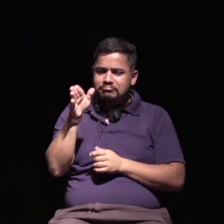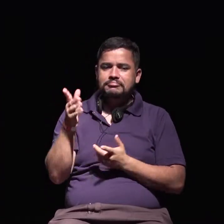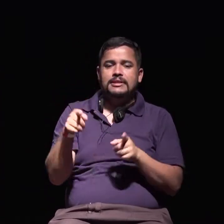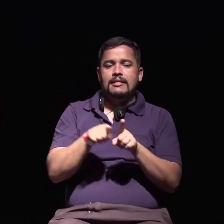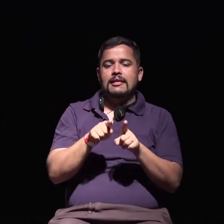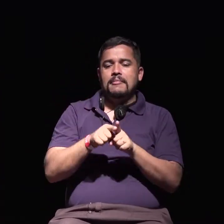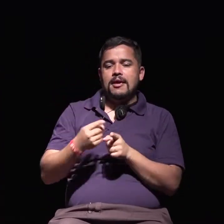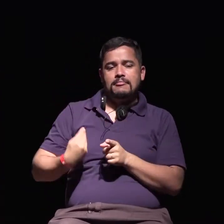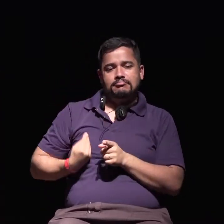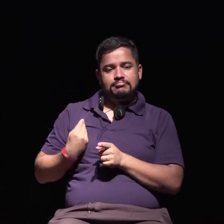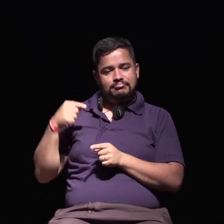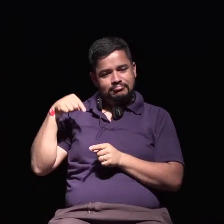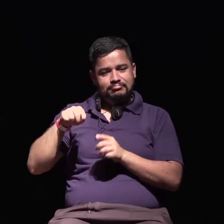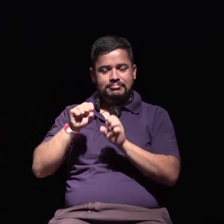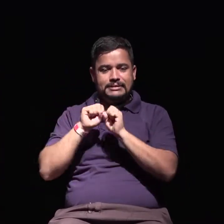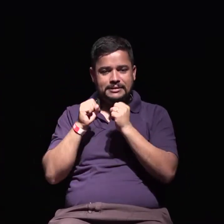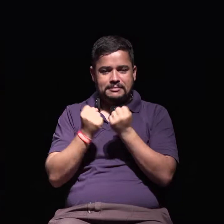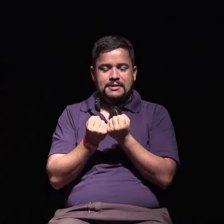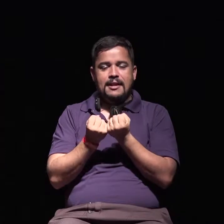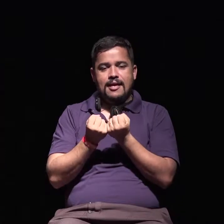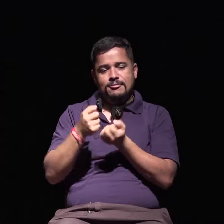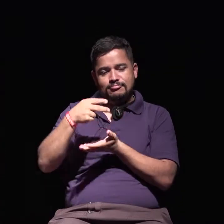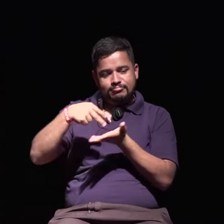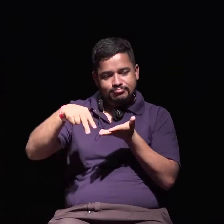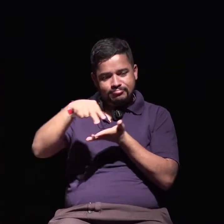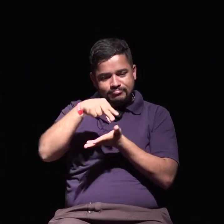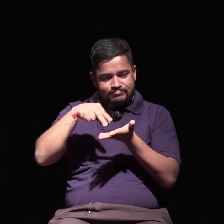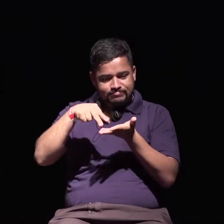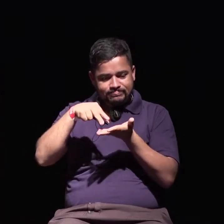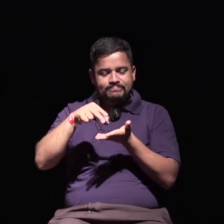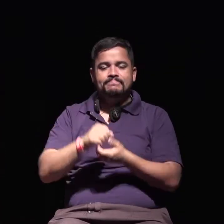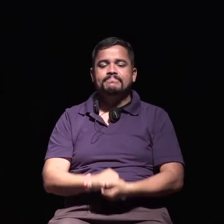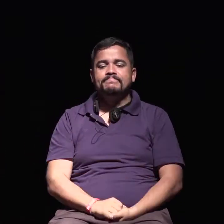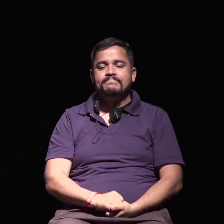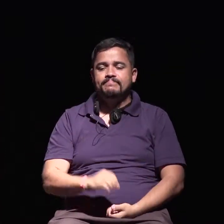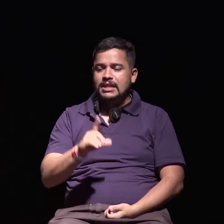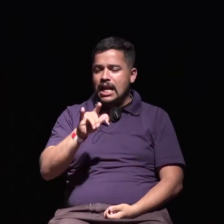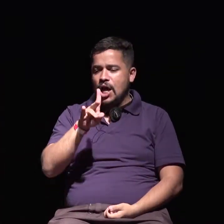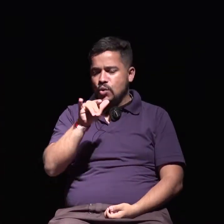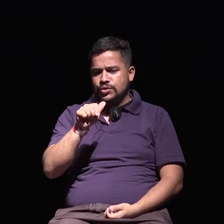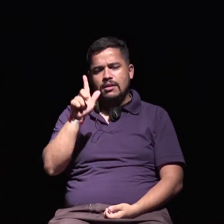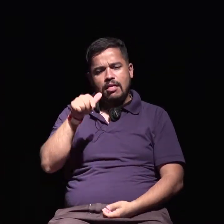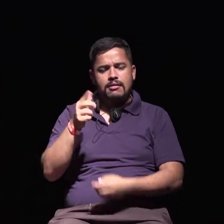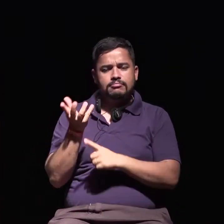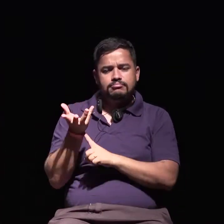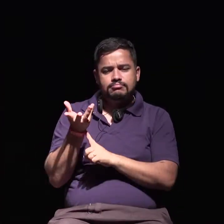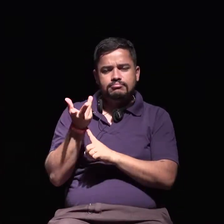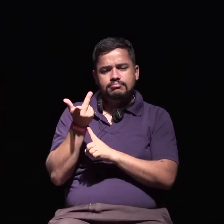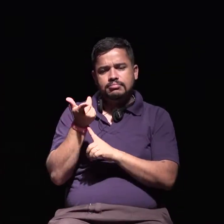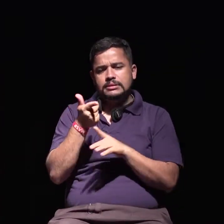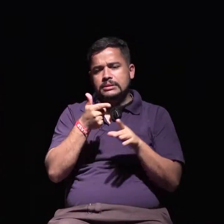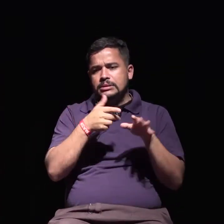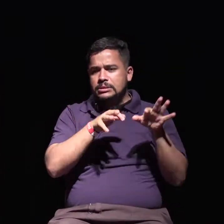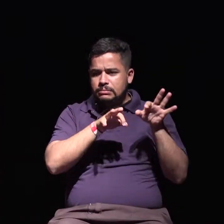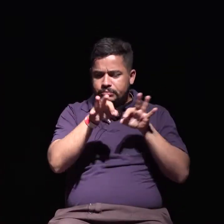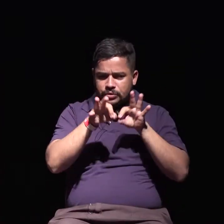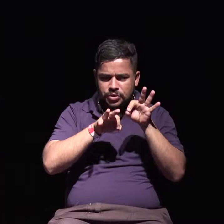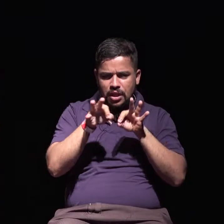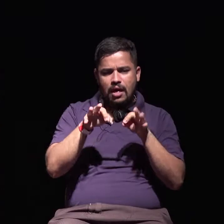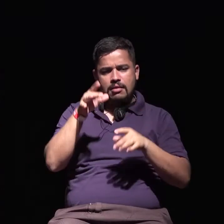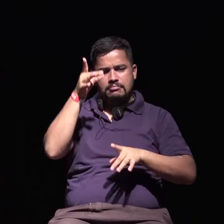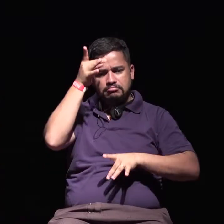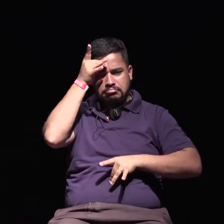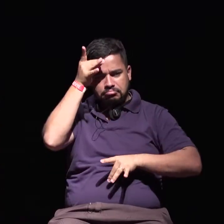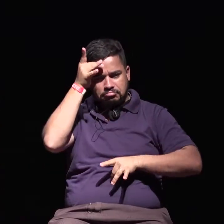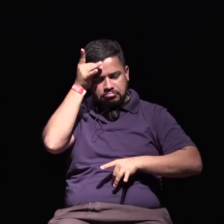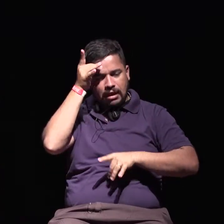aqui também no seminário Histórias da Dança. Cláudia Miller é artista com projetos desenvolvidos em dança, performance e